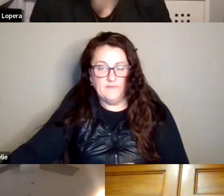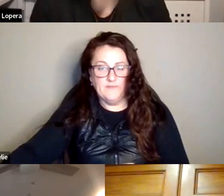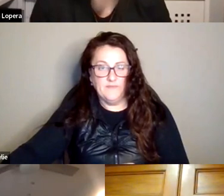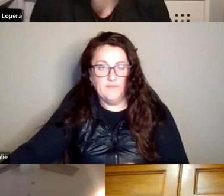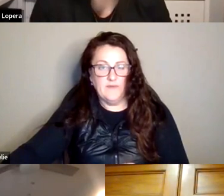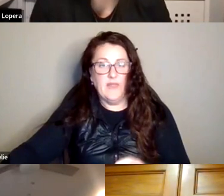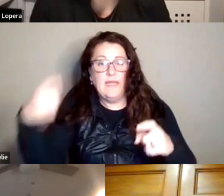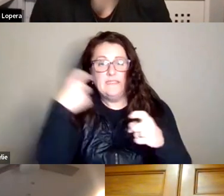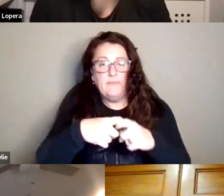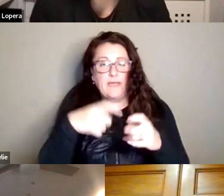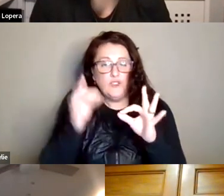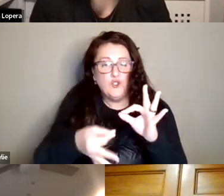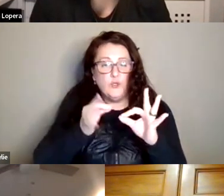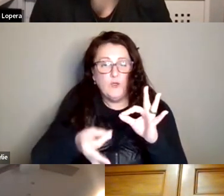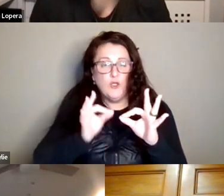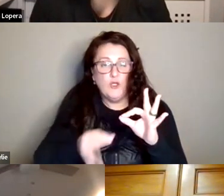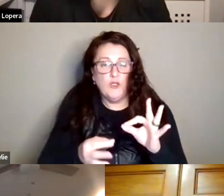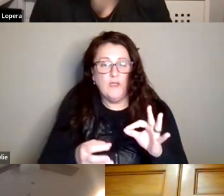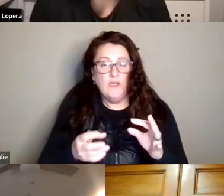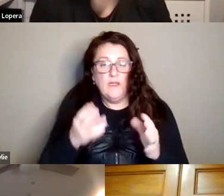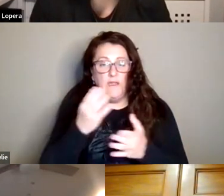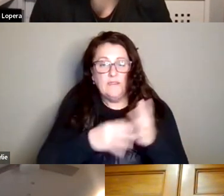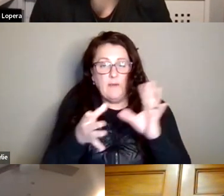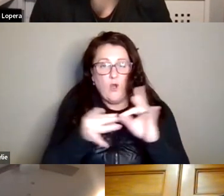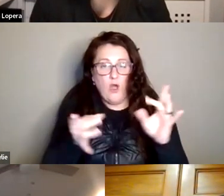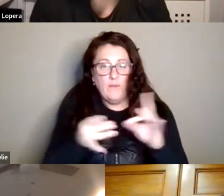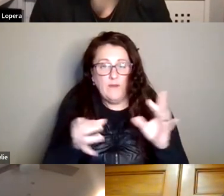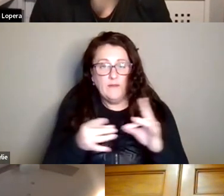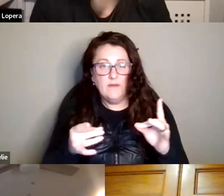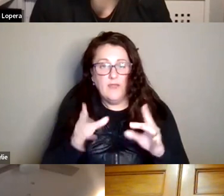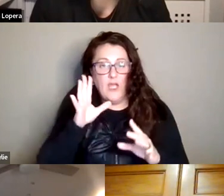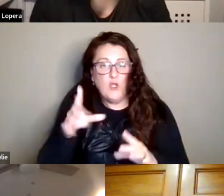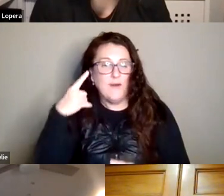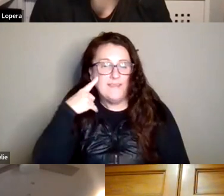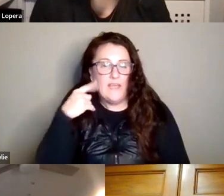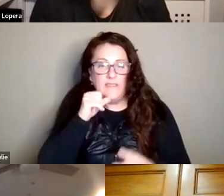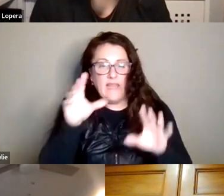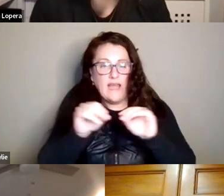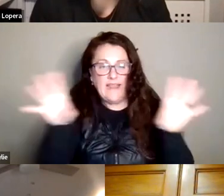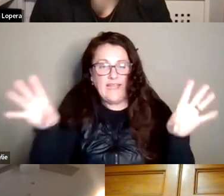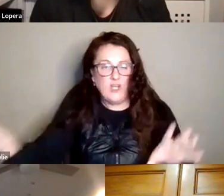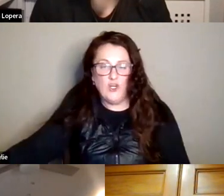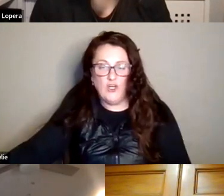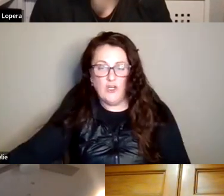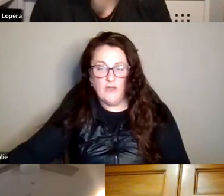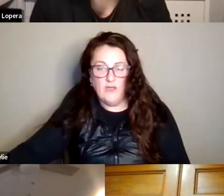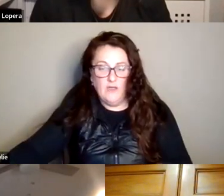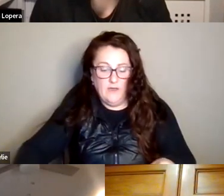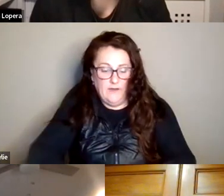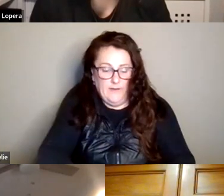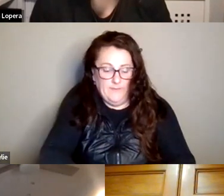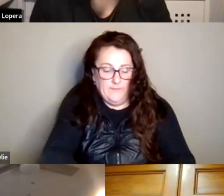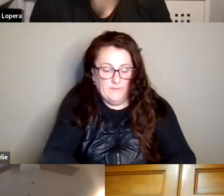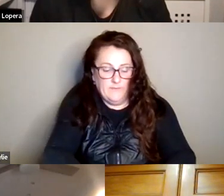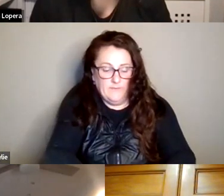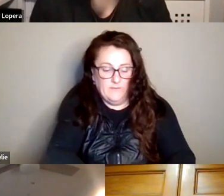Spanish interpreter. We're seeing some comments in the chat that your sound is not very clear. If you could adjust your